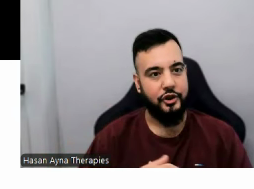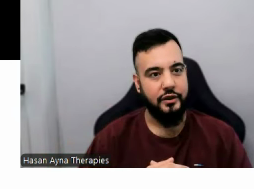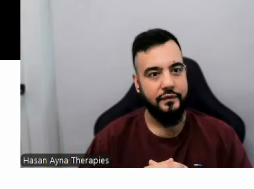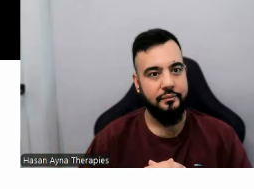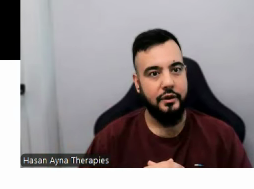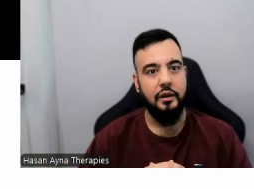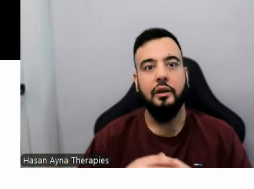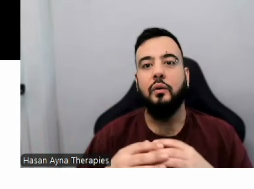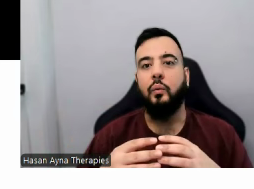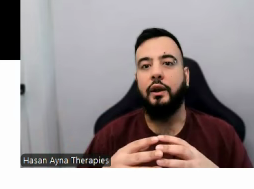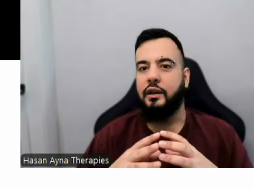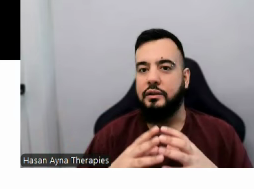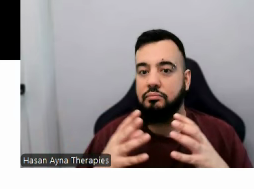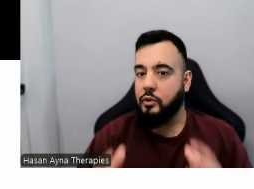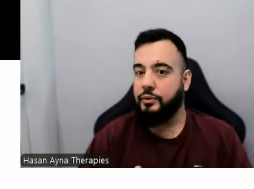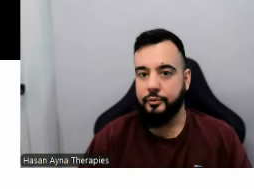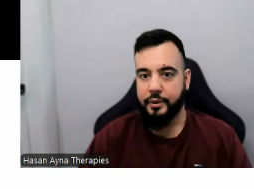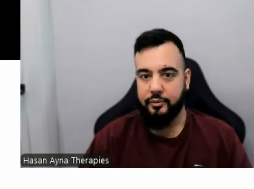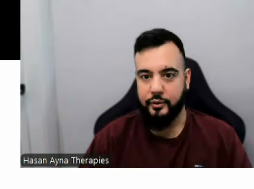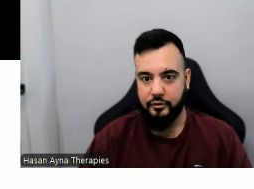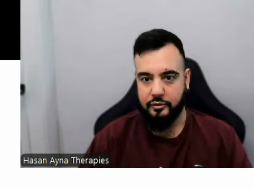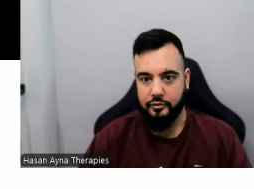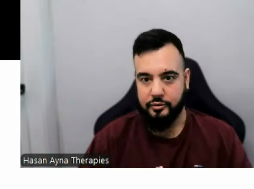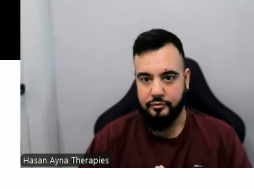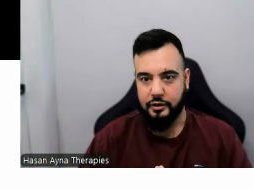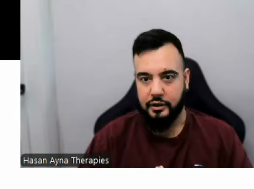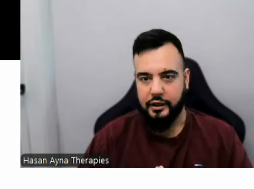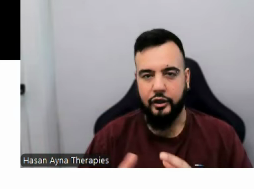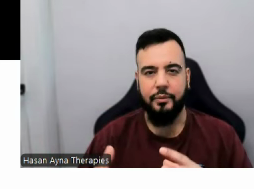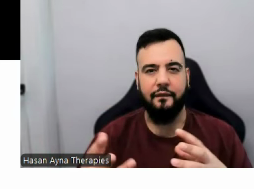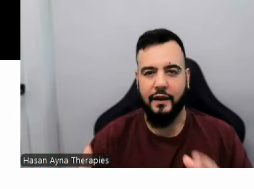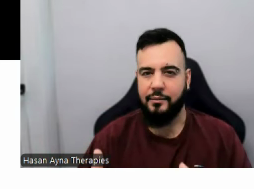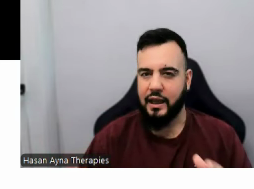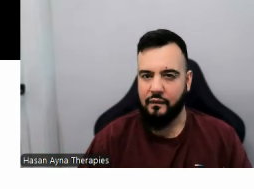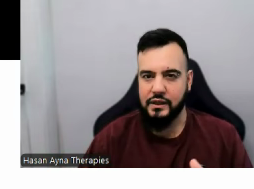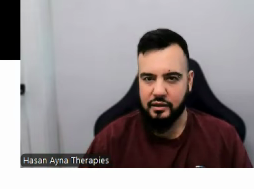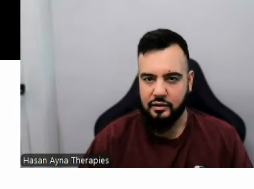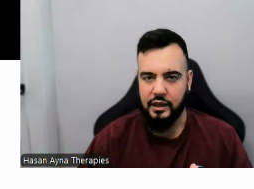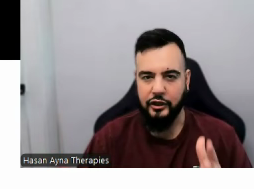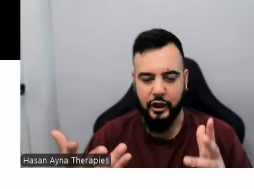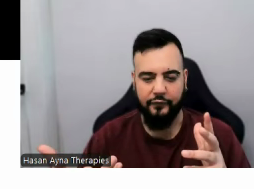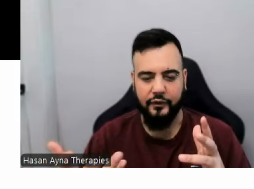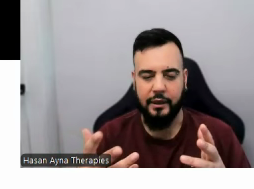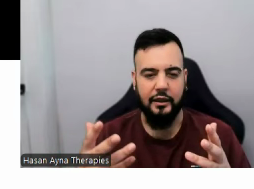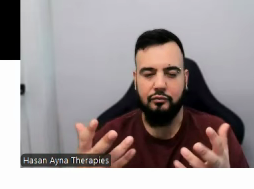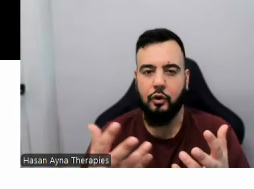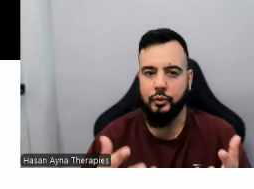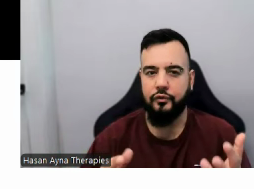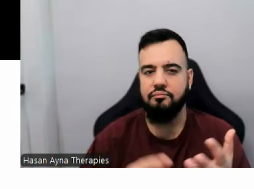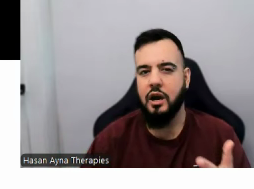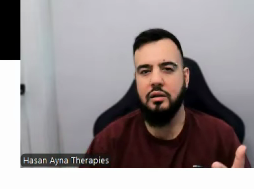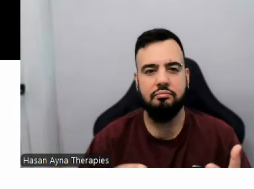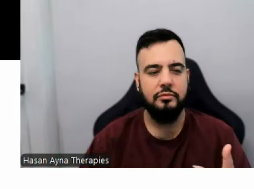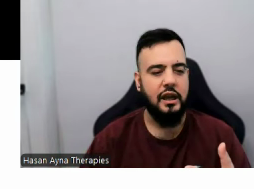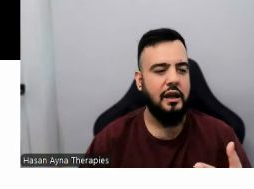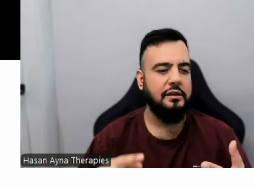of role shift, where there is multiple people in the group. It could be a family having dinner, and you have to play the roles